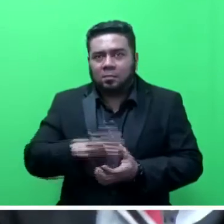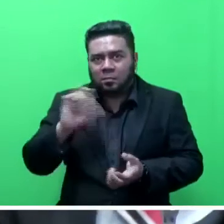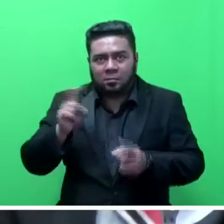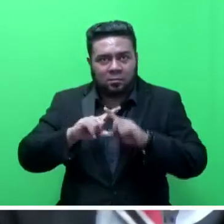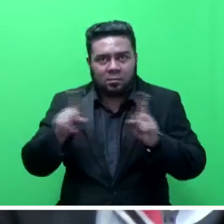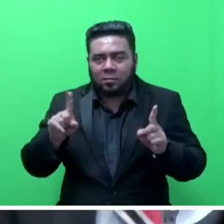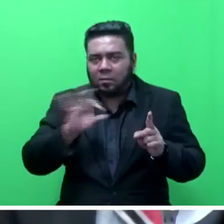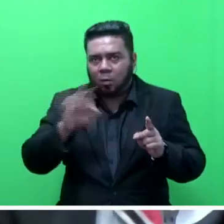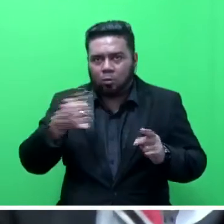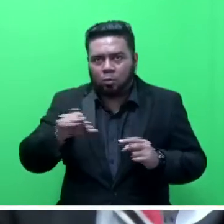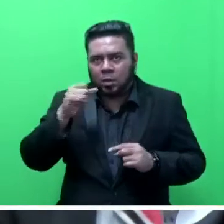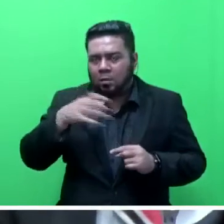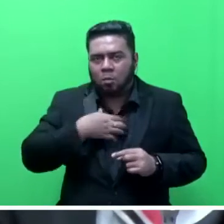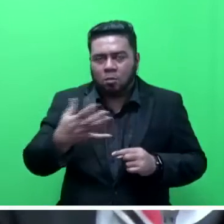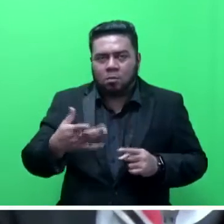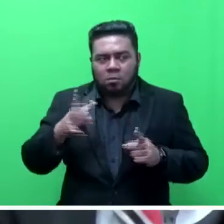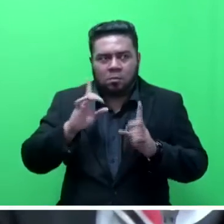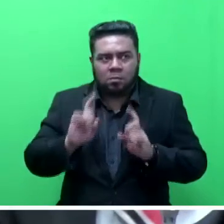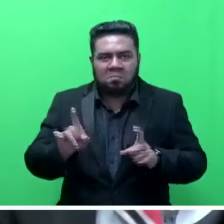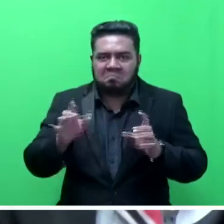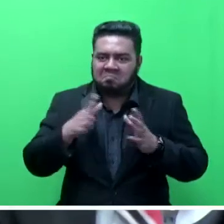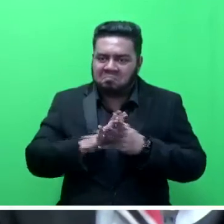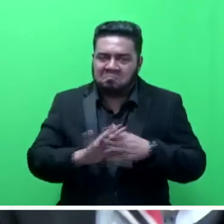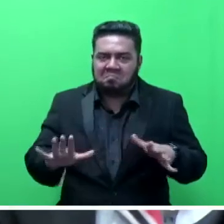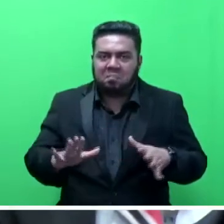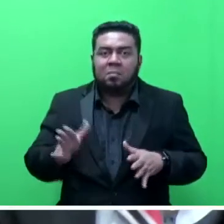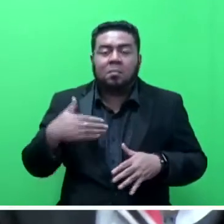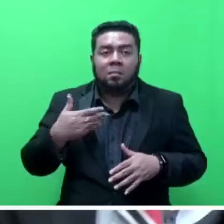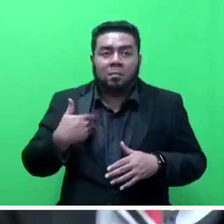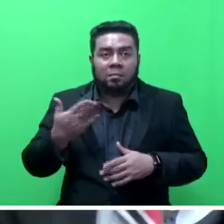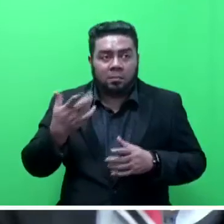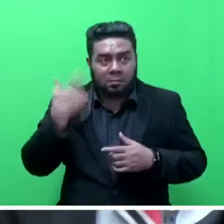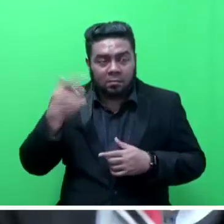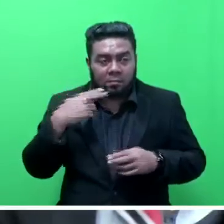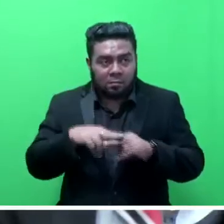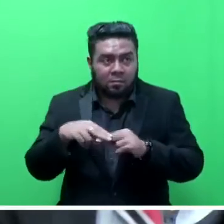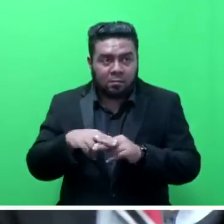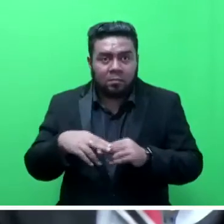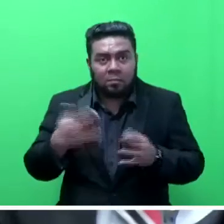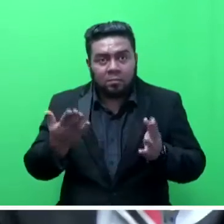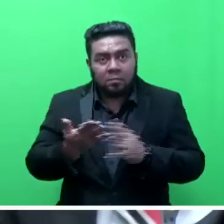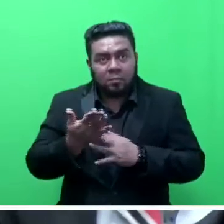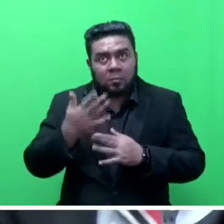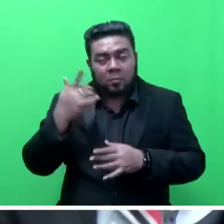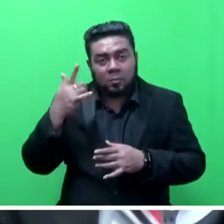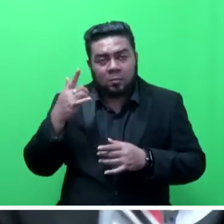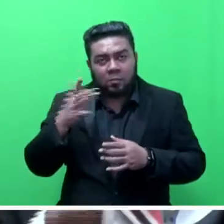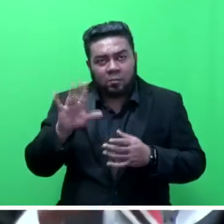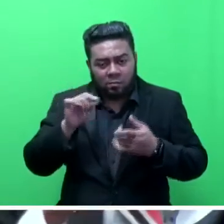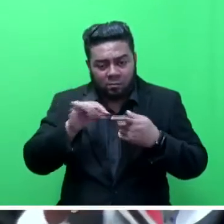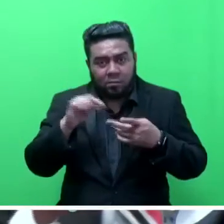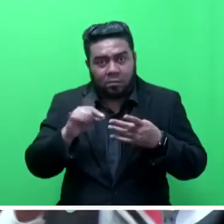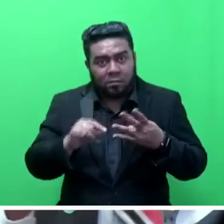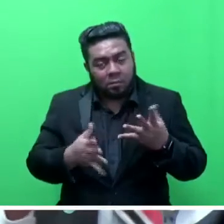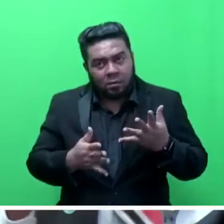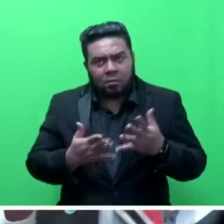not used anymore. As we all know, that Healthcare Fiji is now going through the motions in terms of taking over and looking